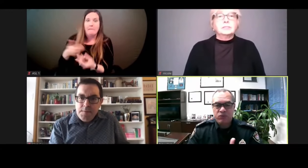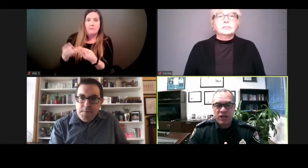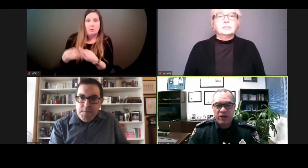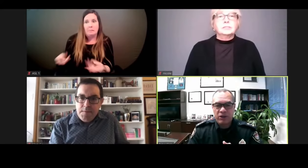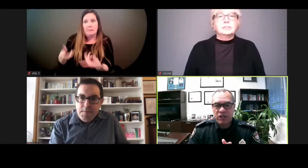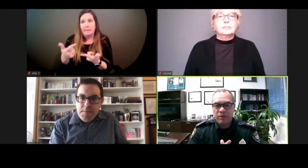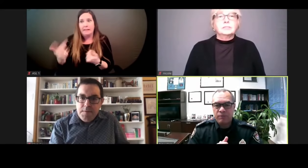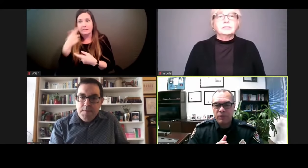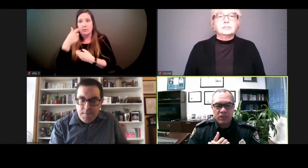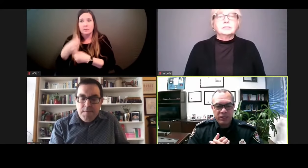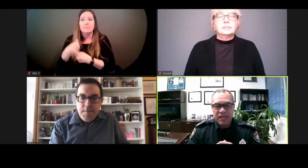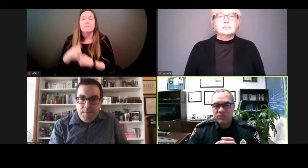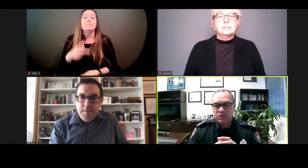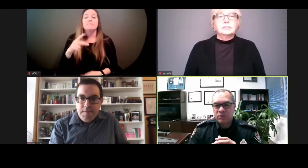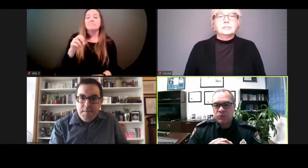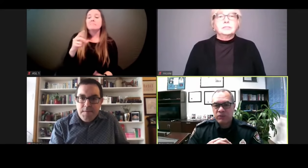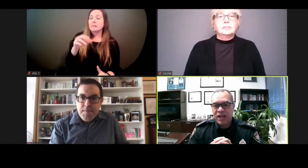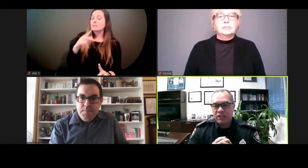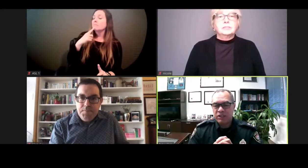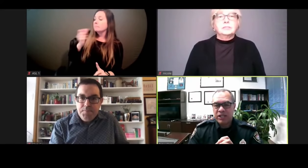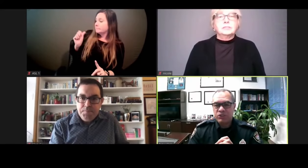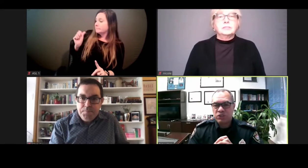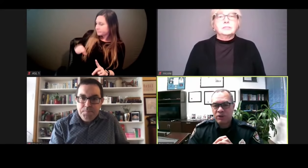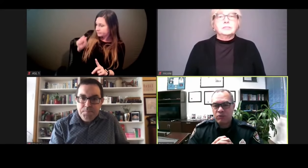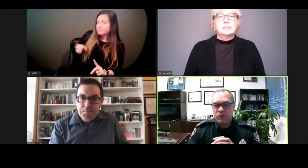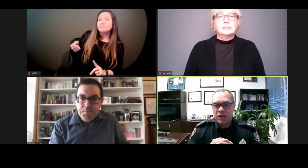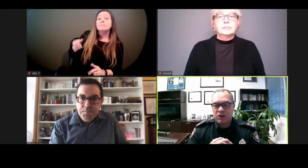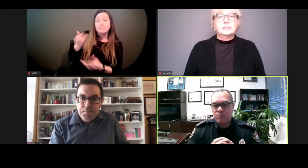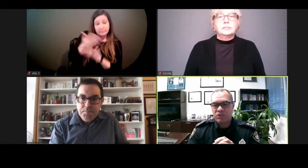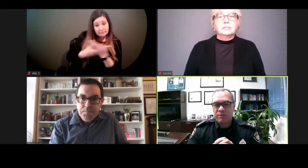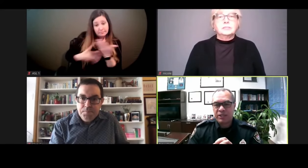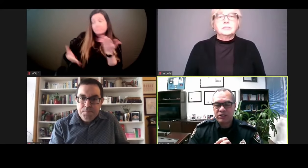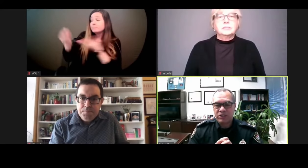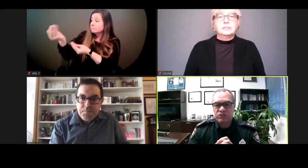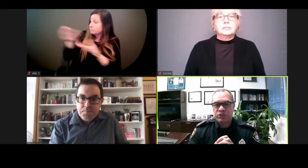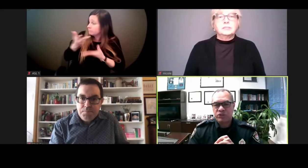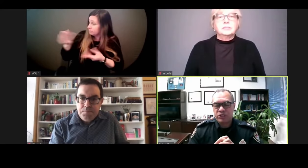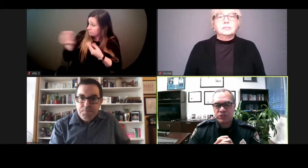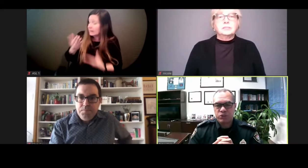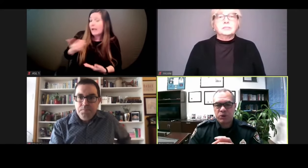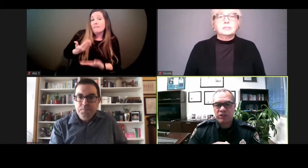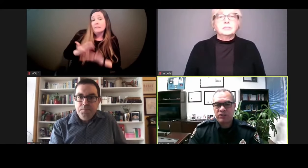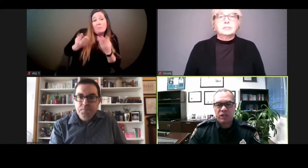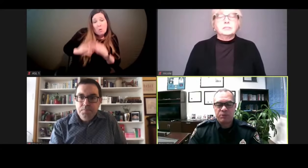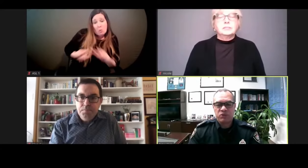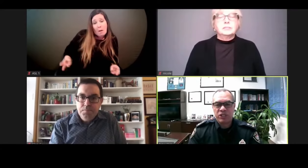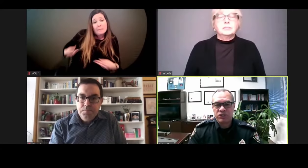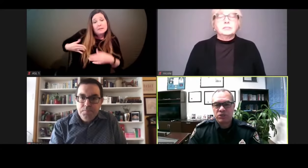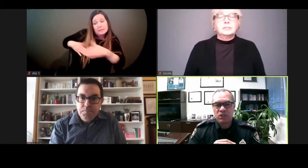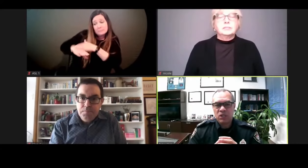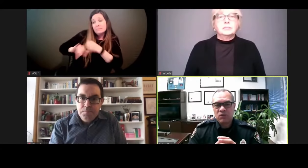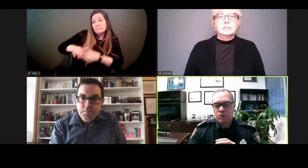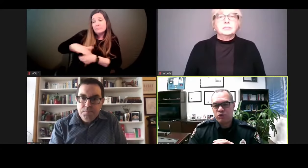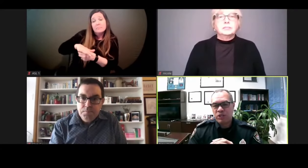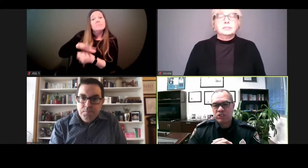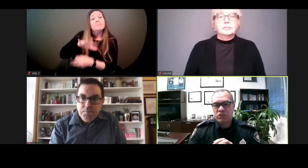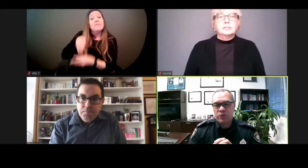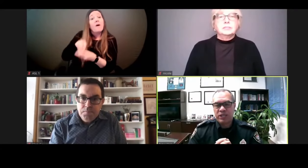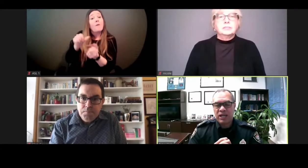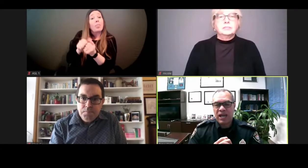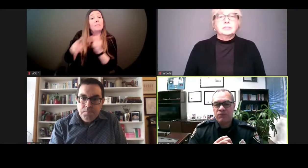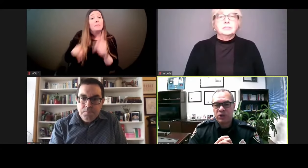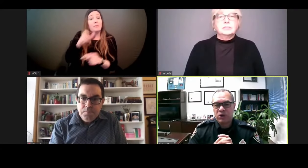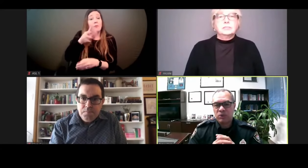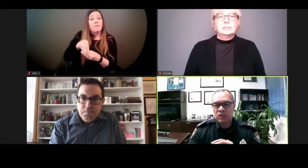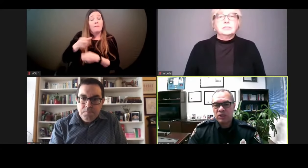rapid fire. Yes, we have had indication around firearms coming into this jurisdiction as part of this demonstration from as much as a week